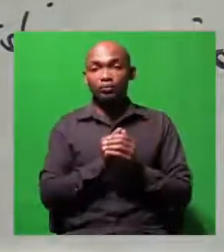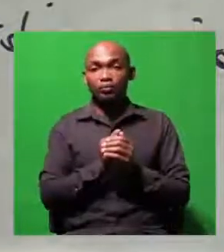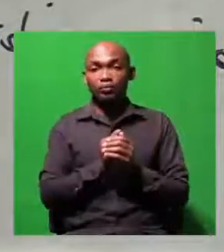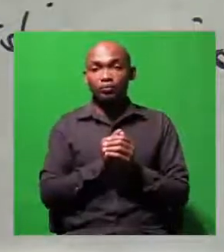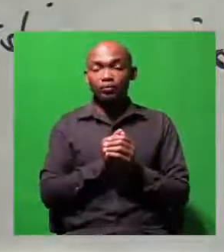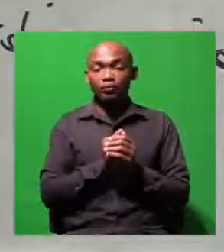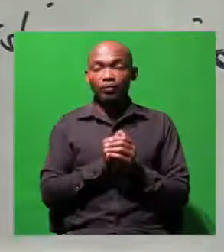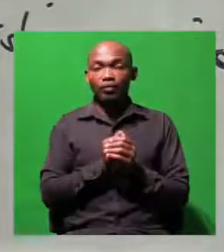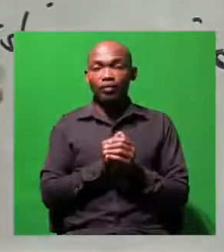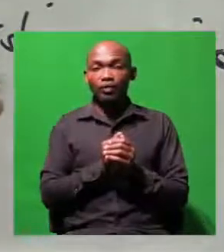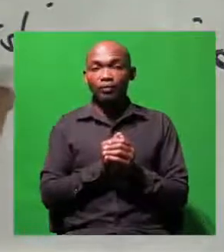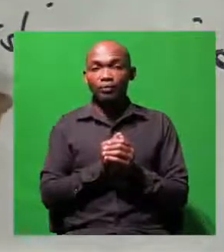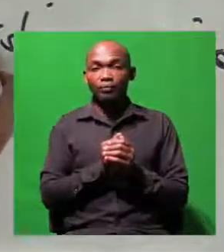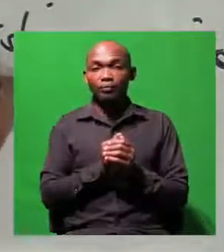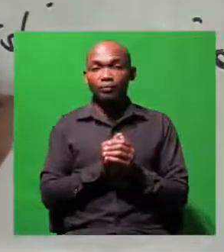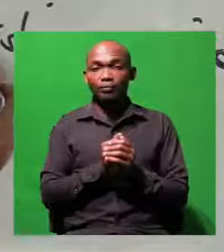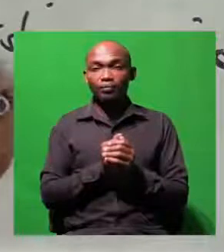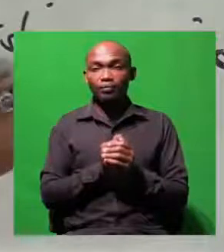production.